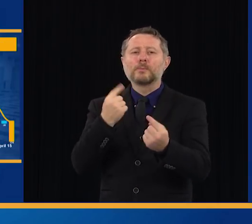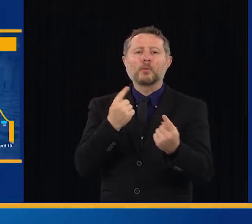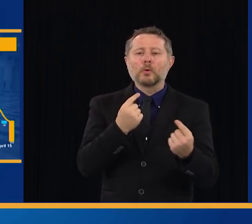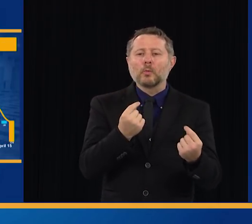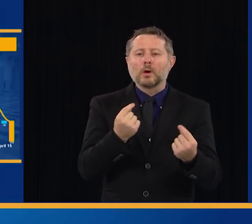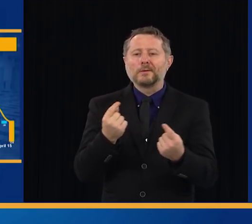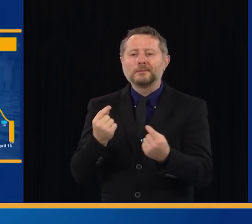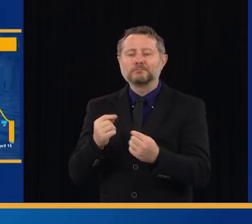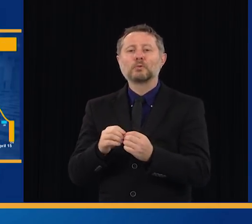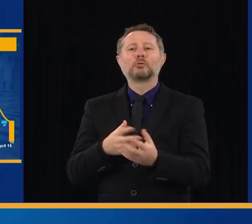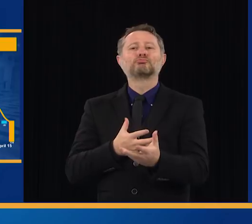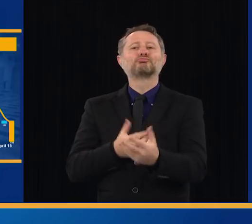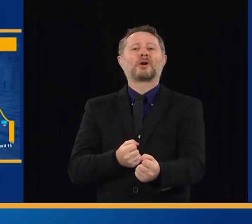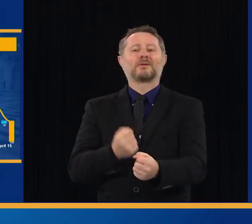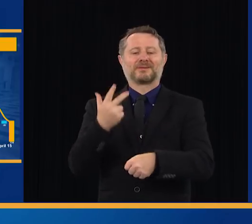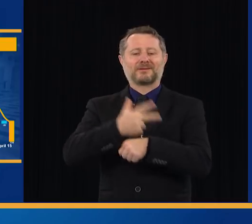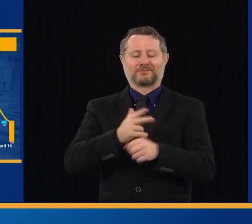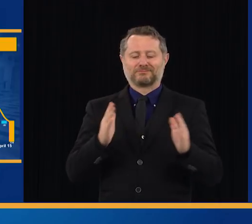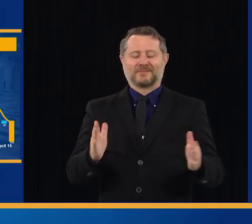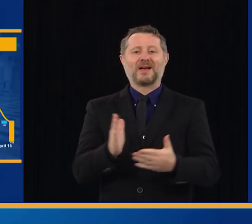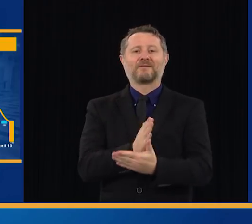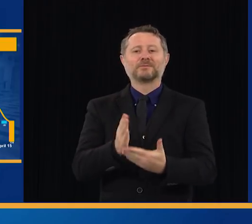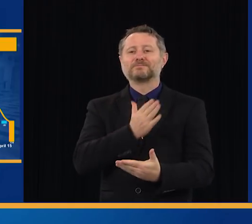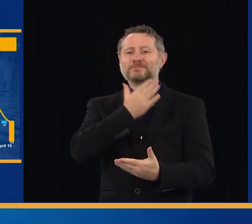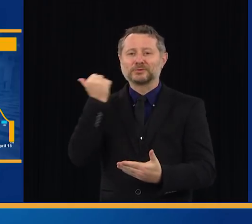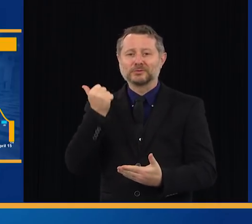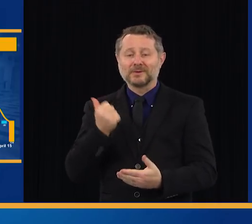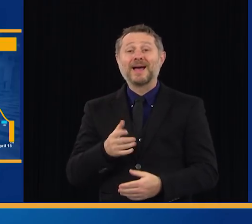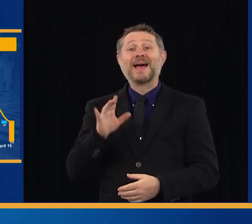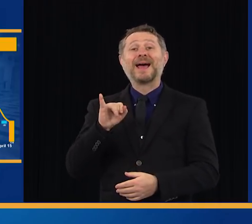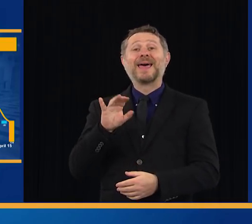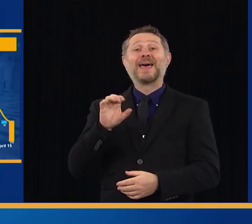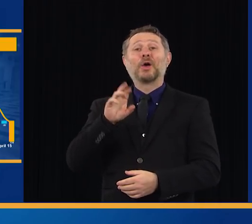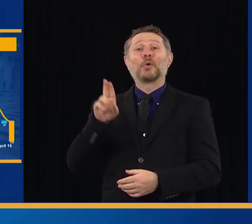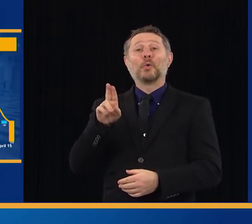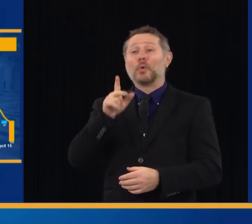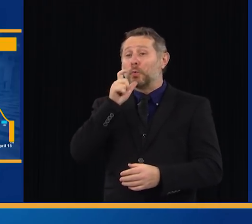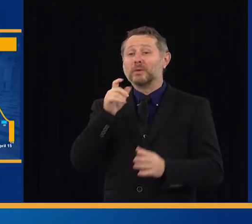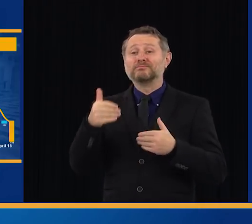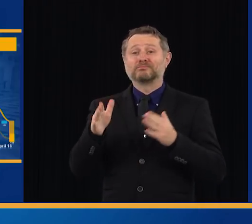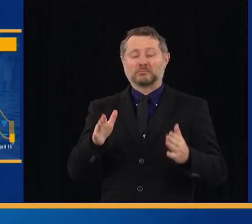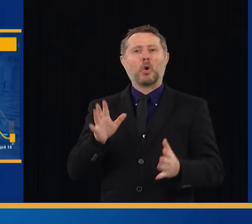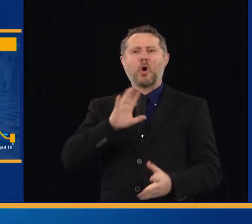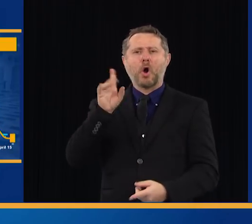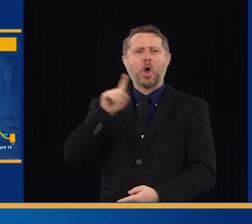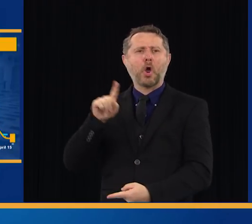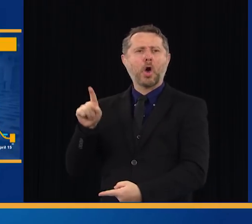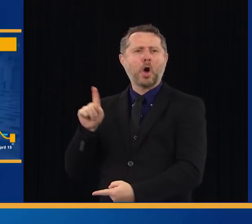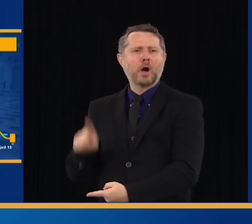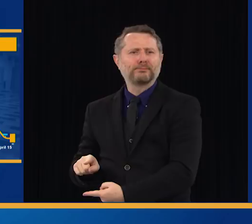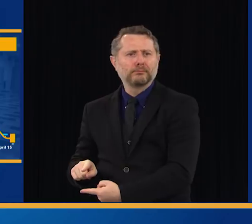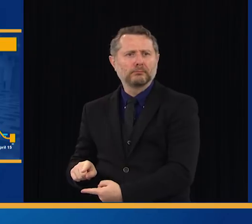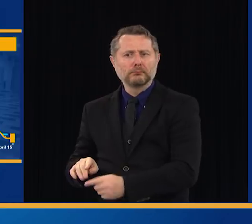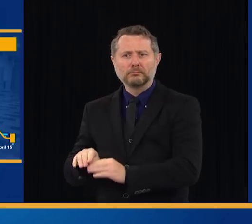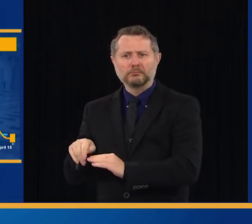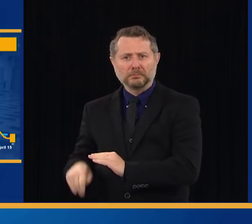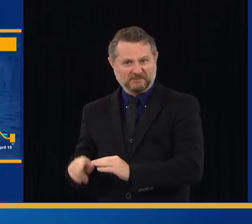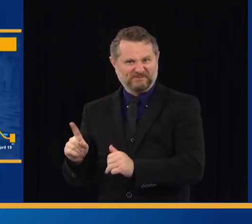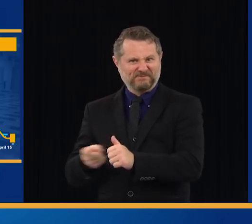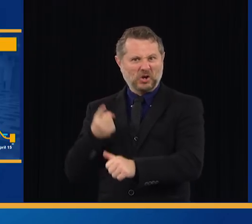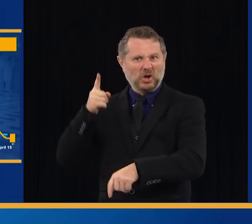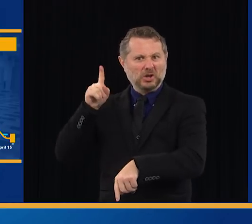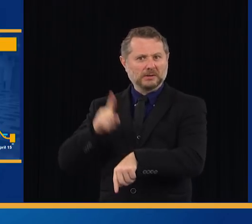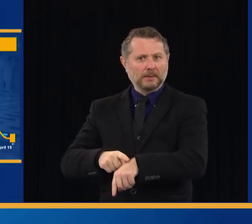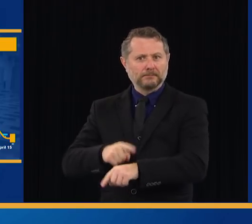reliable. ICU admissions number is also down significantly for the first time, so that's good news. Intubations